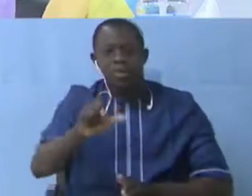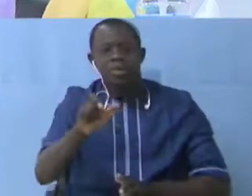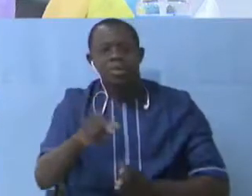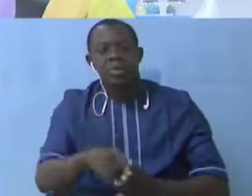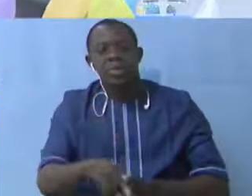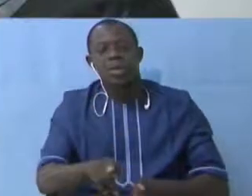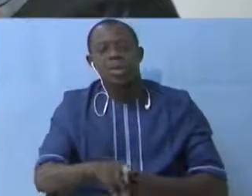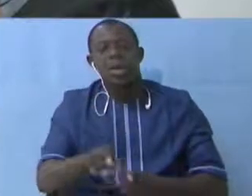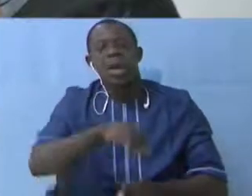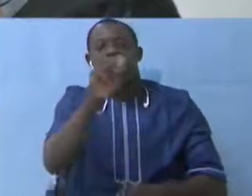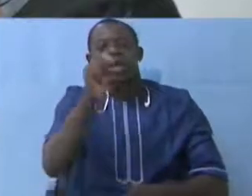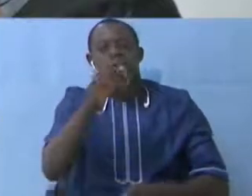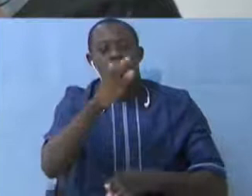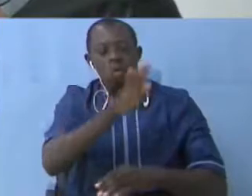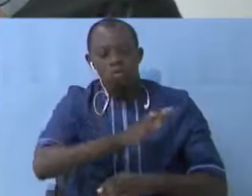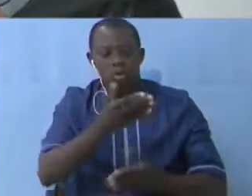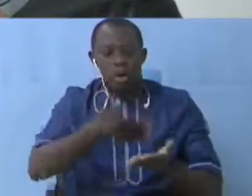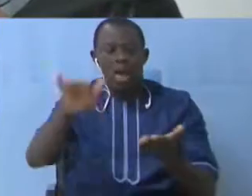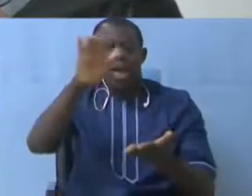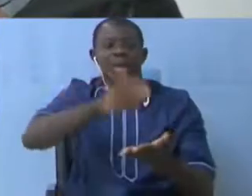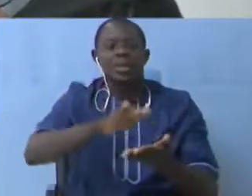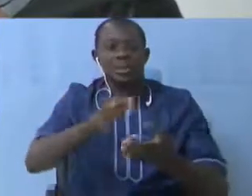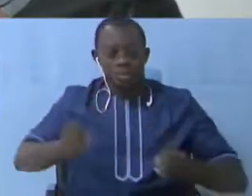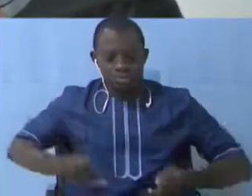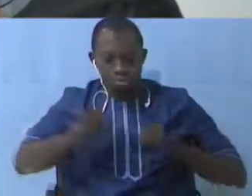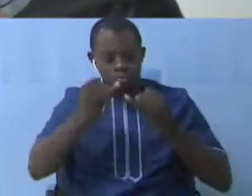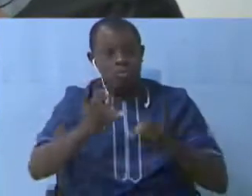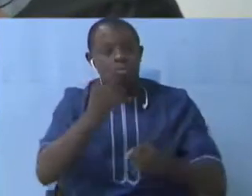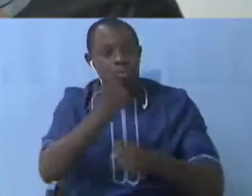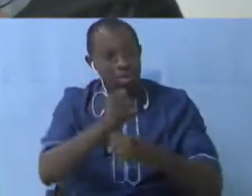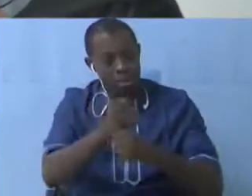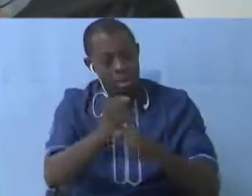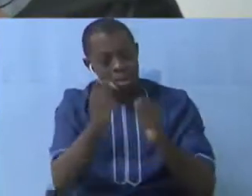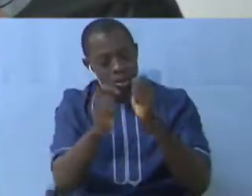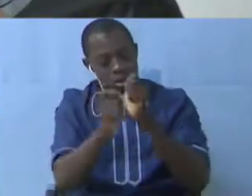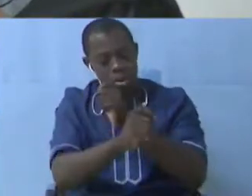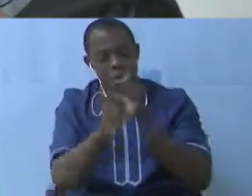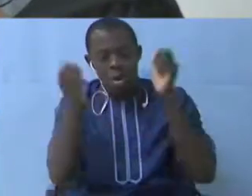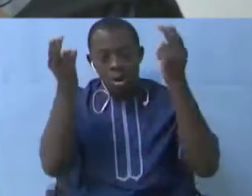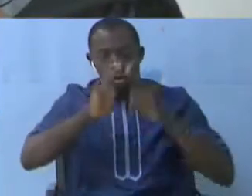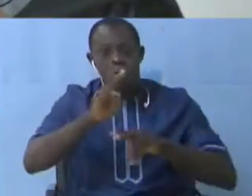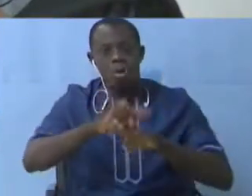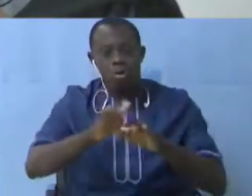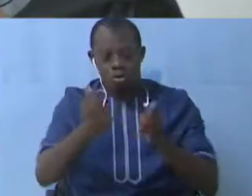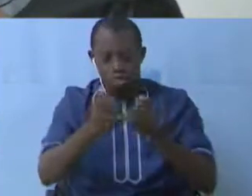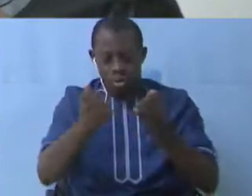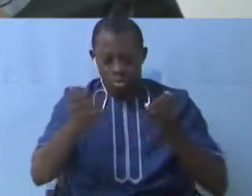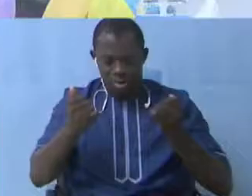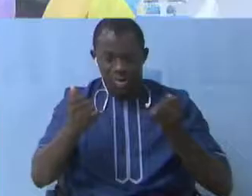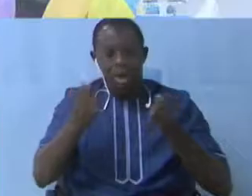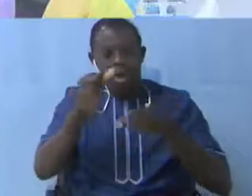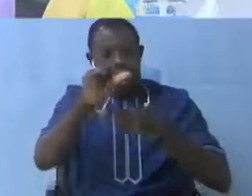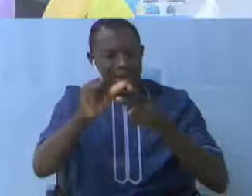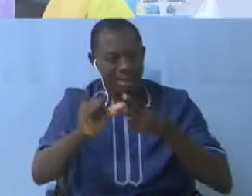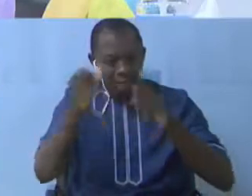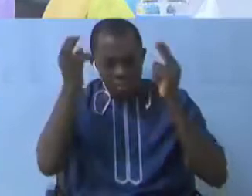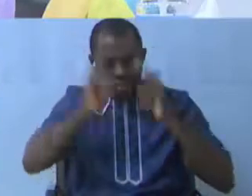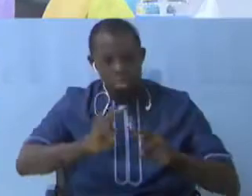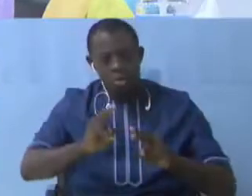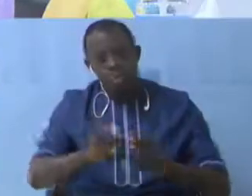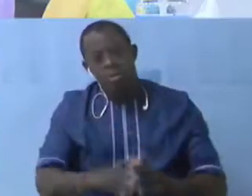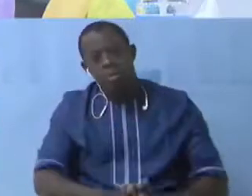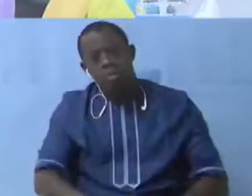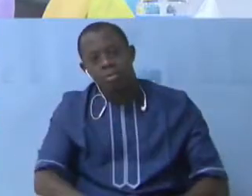amendment to the Newspaper Act. Indiwaat tamit yenn soppale ci wàlli loi bi nga xam ne moom la teg ci wàlli buntu kayiti xibaar